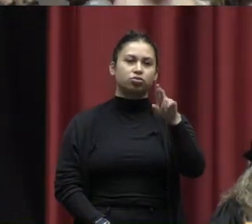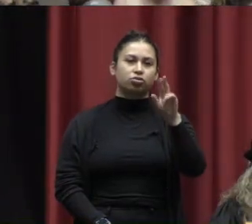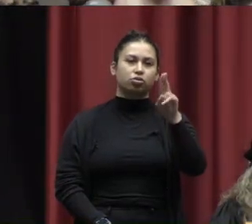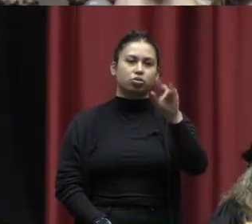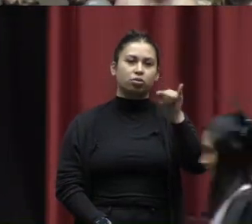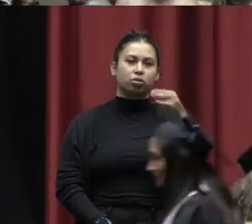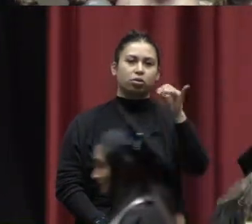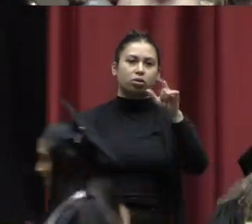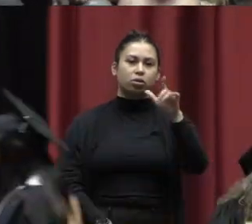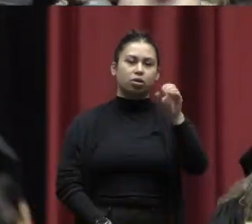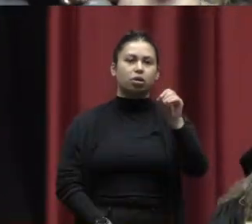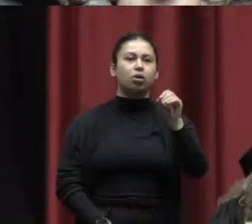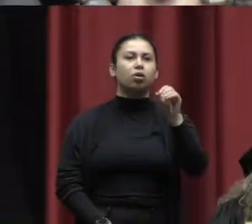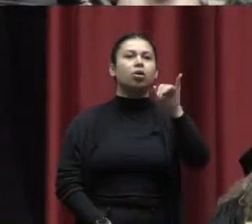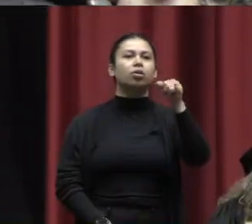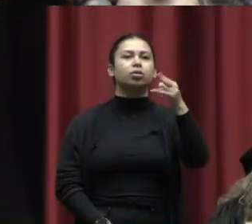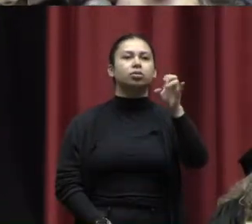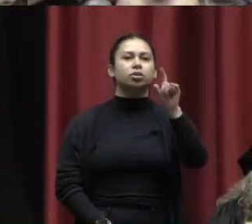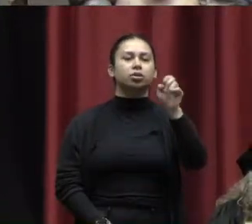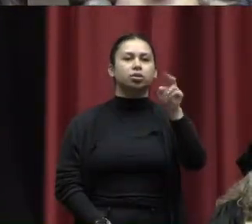Justin Lucero.